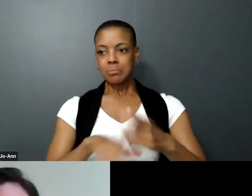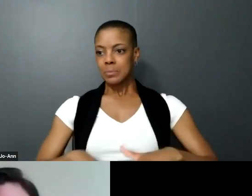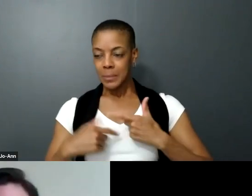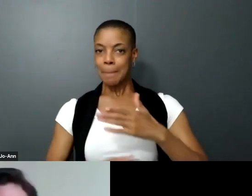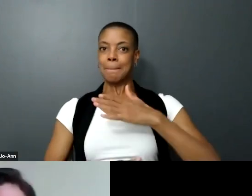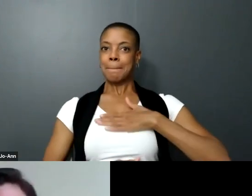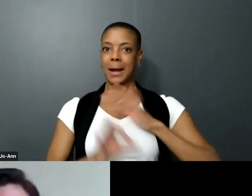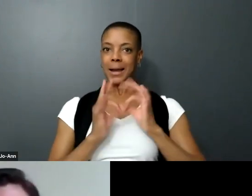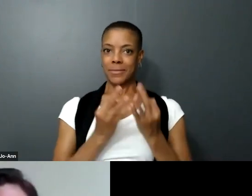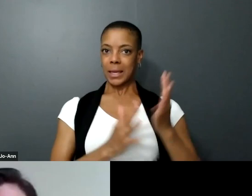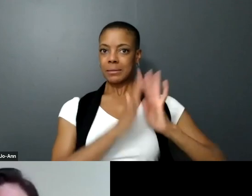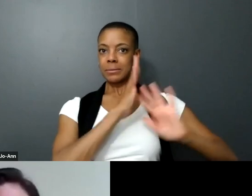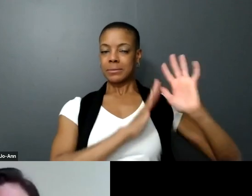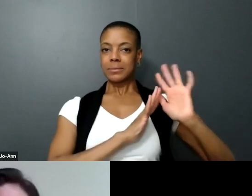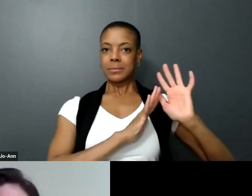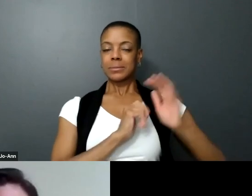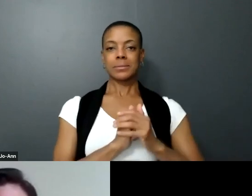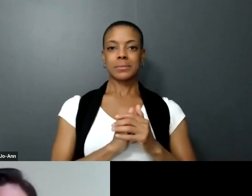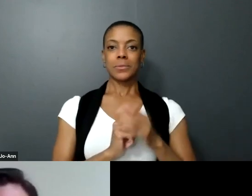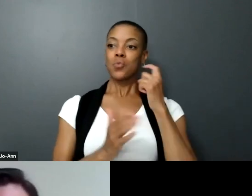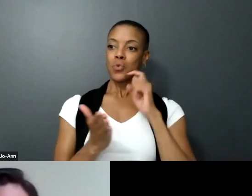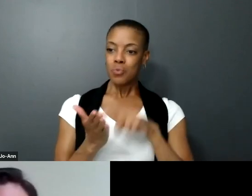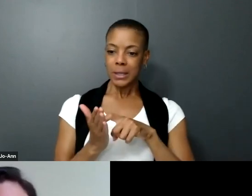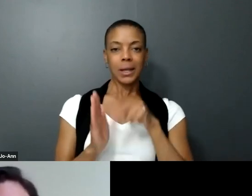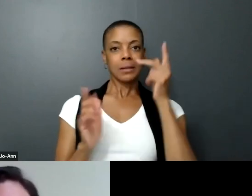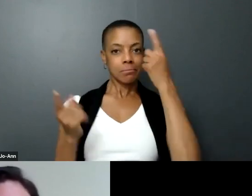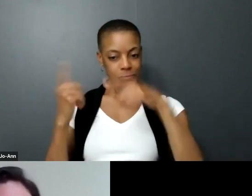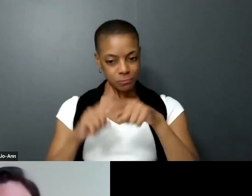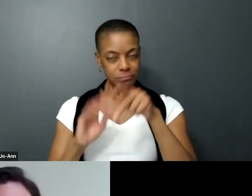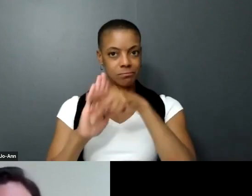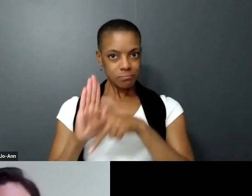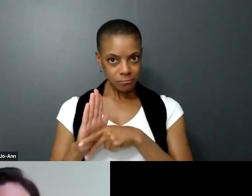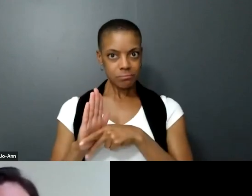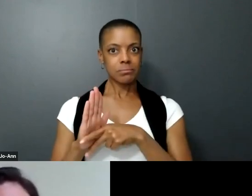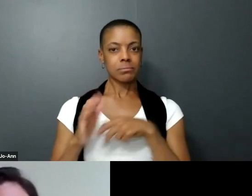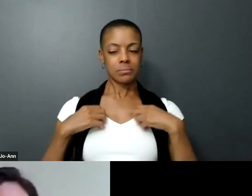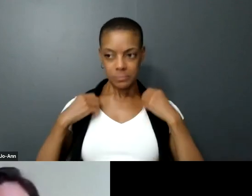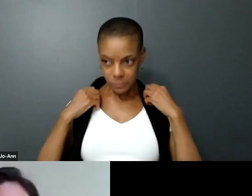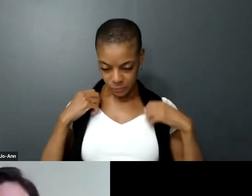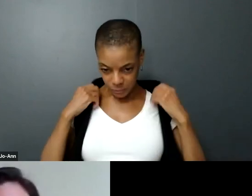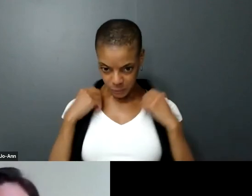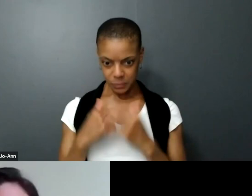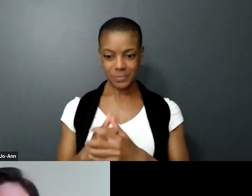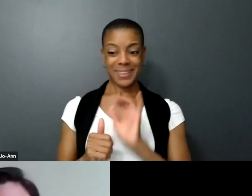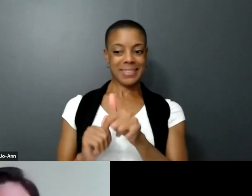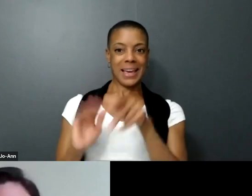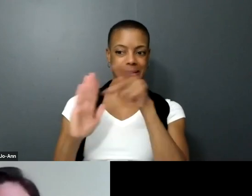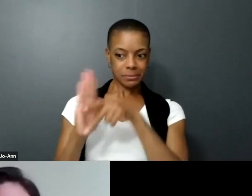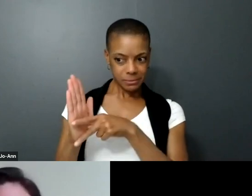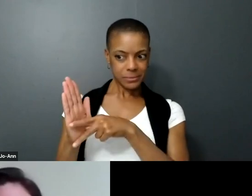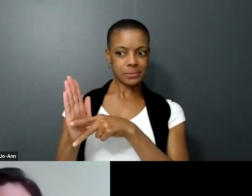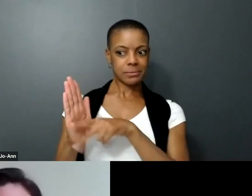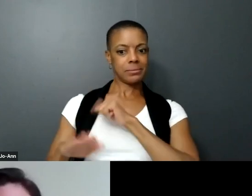the time to recognize the treaties and land acknowledgements often too, because that treaty is what created a formal